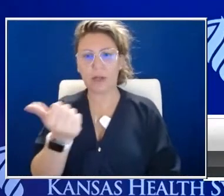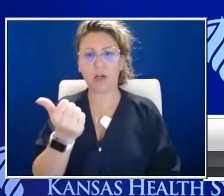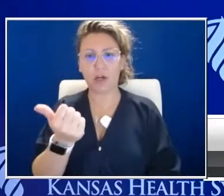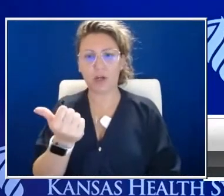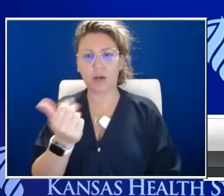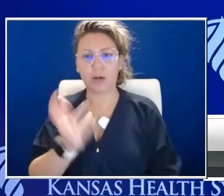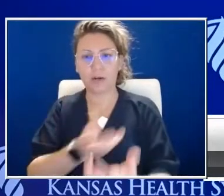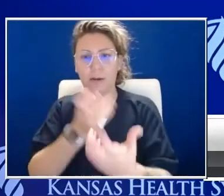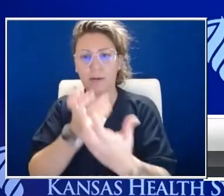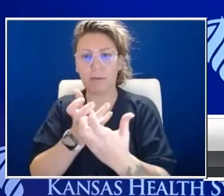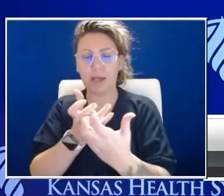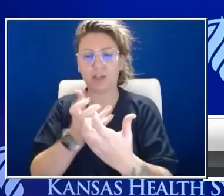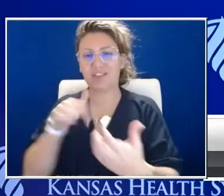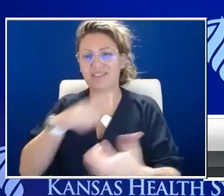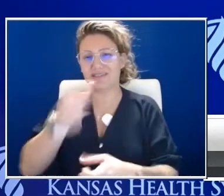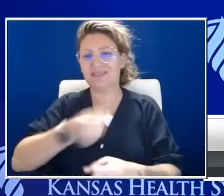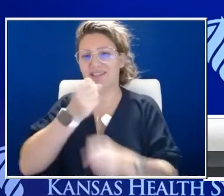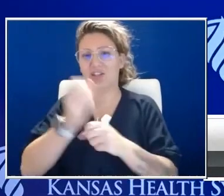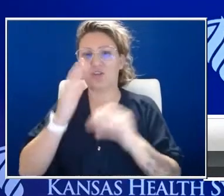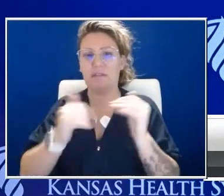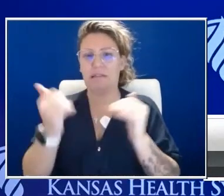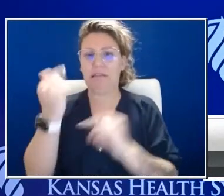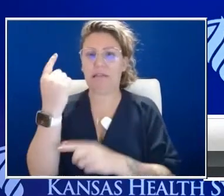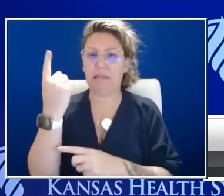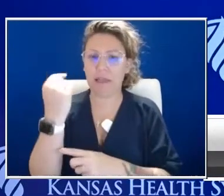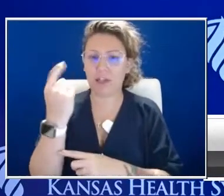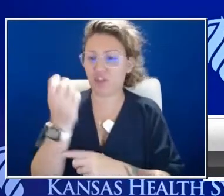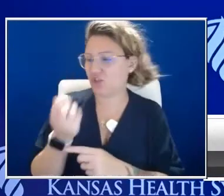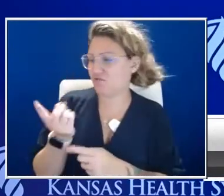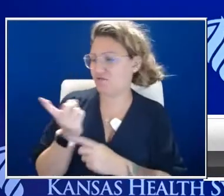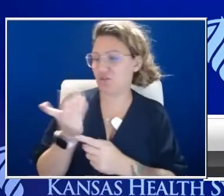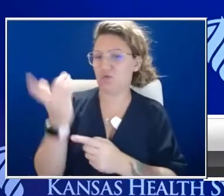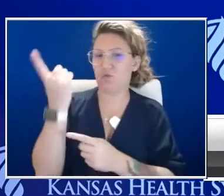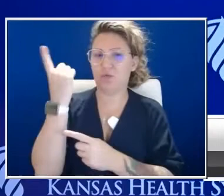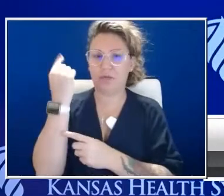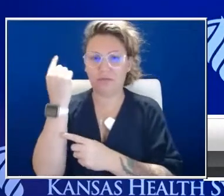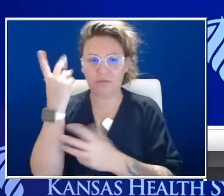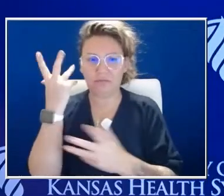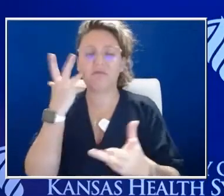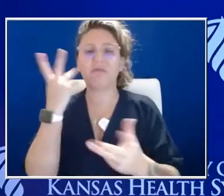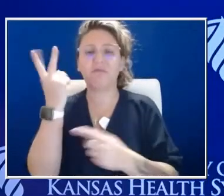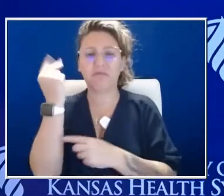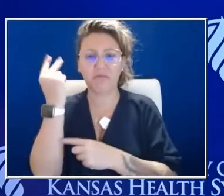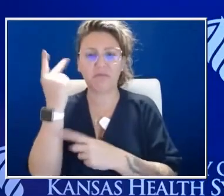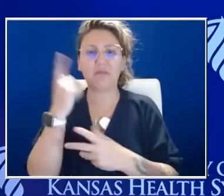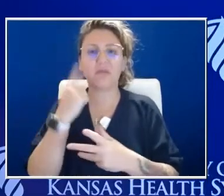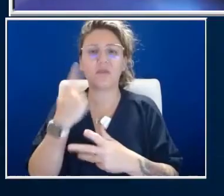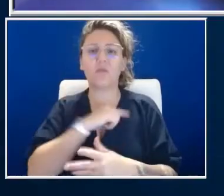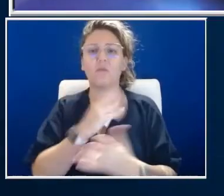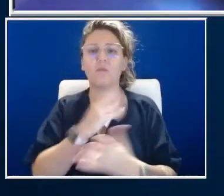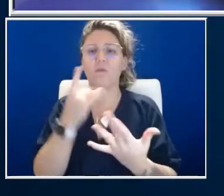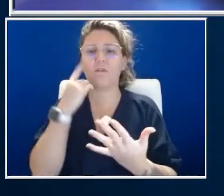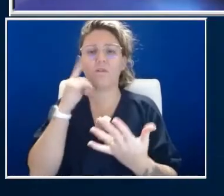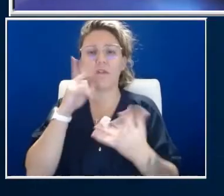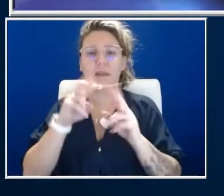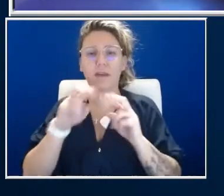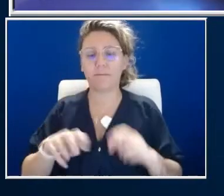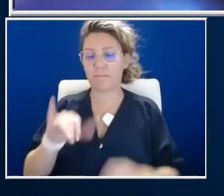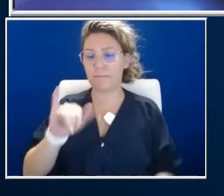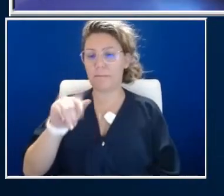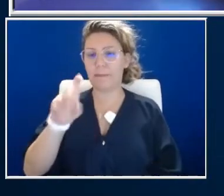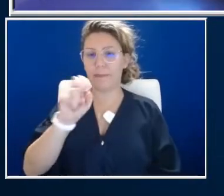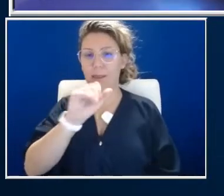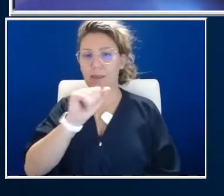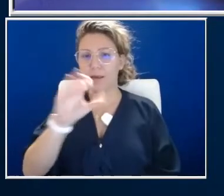match this year than there was last year in the past couple of years. But again, we'll be waiting for that interim analysis. Okay, Isaac has a question, a